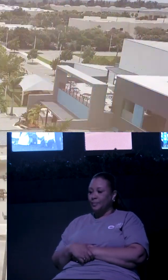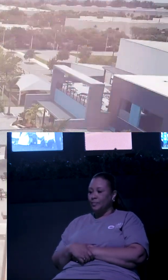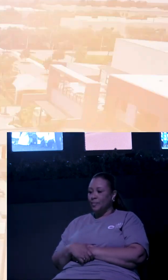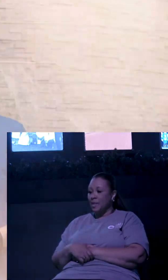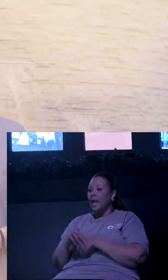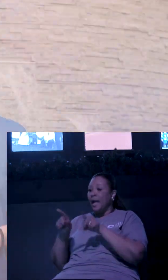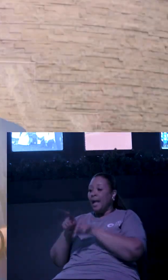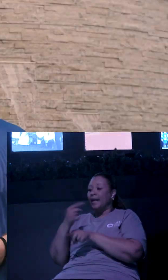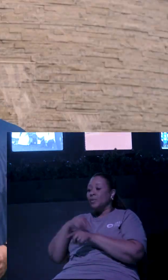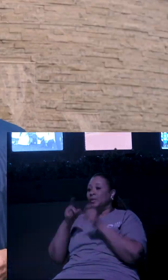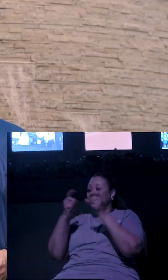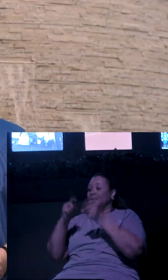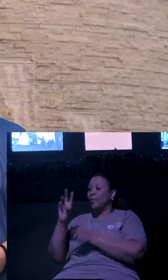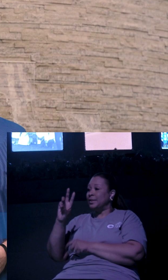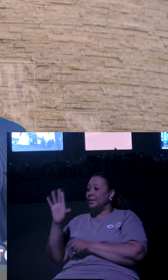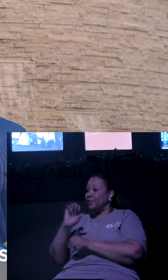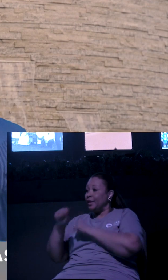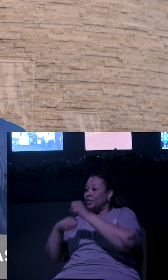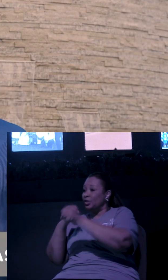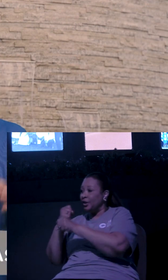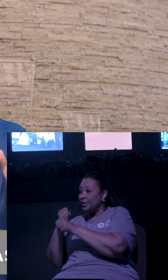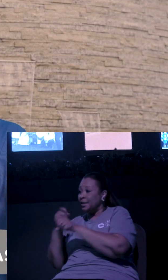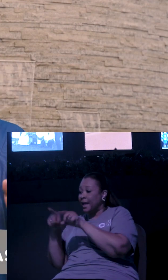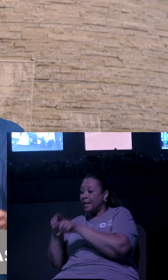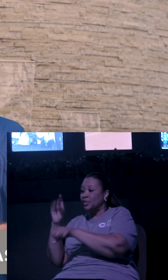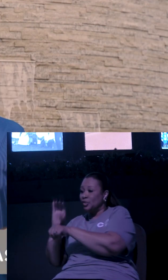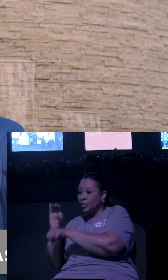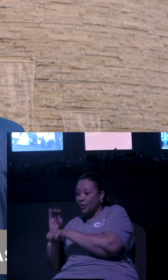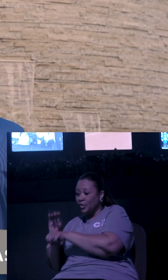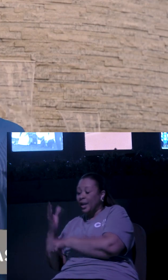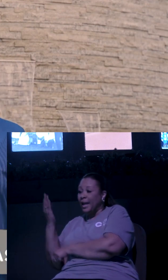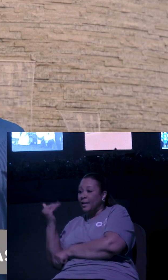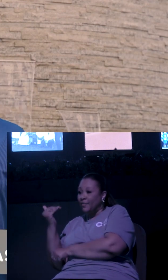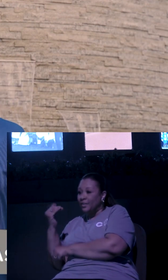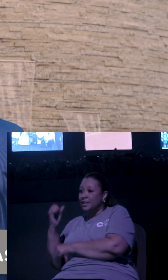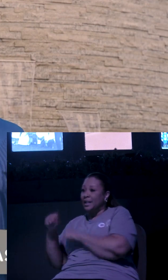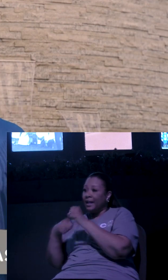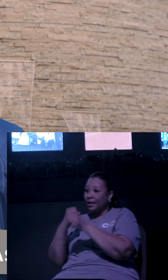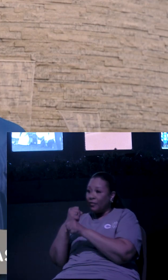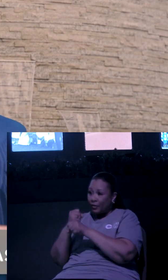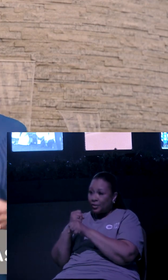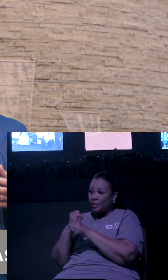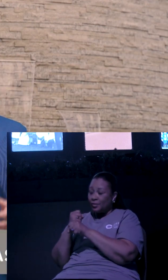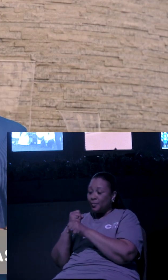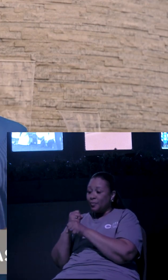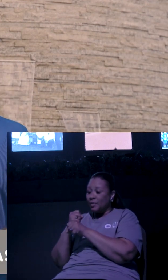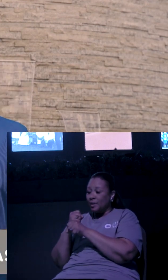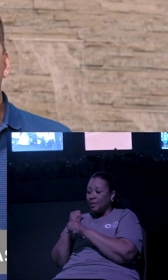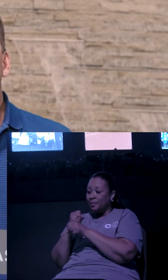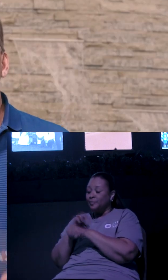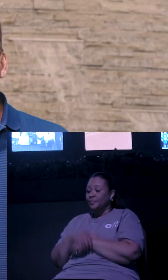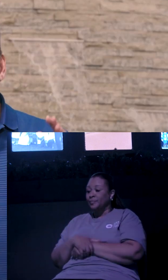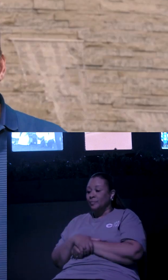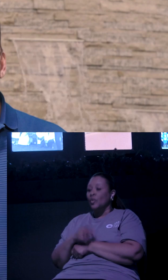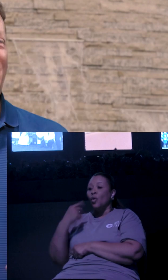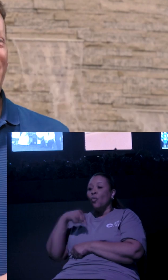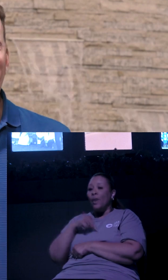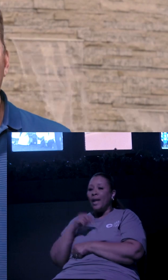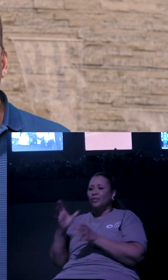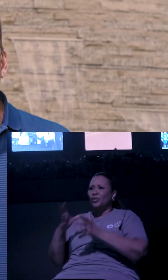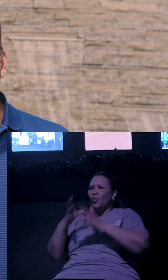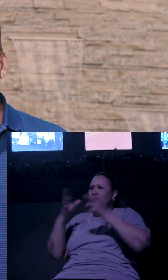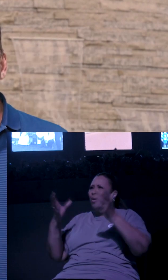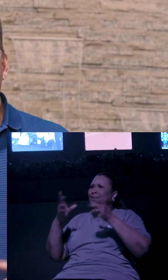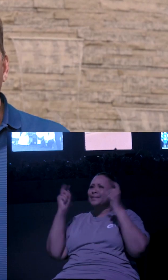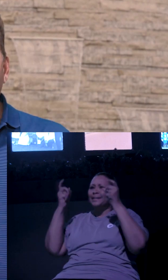As we celebrate our 65th anniversary as a church and the 15th anniversary since our relocation to Tamarack, we have so much